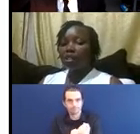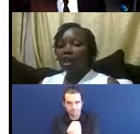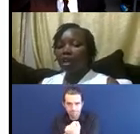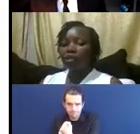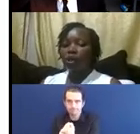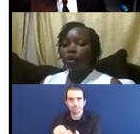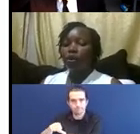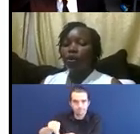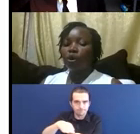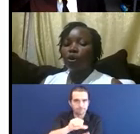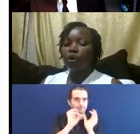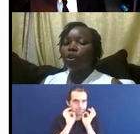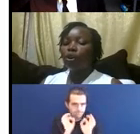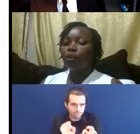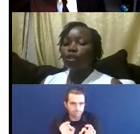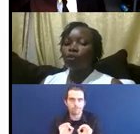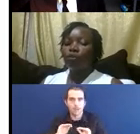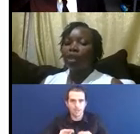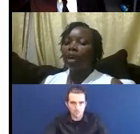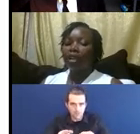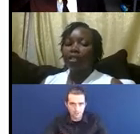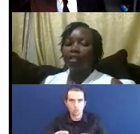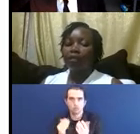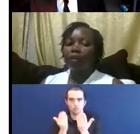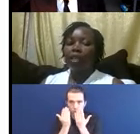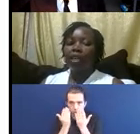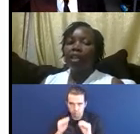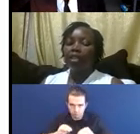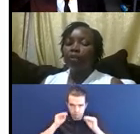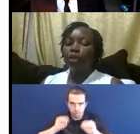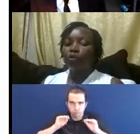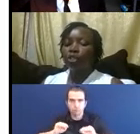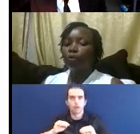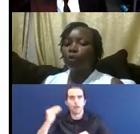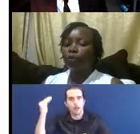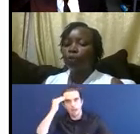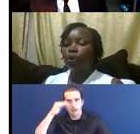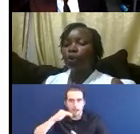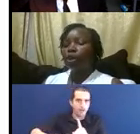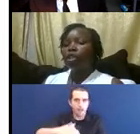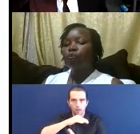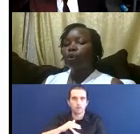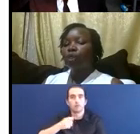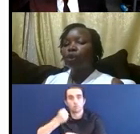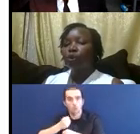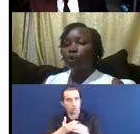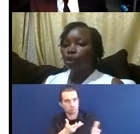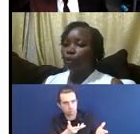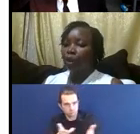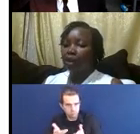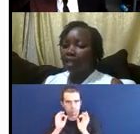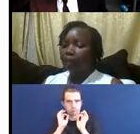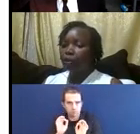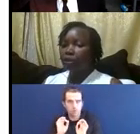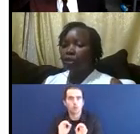individuals and to the economics of their countries by the non-engagement of disabled people is both an ongoing